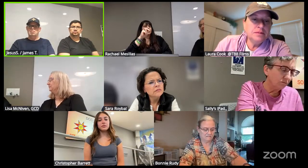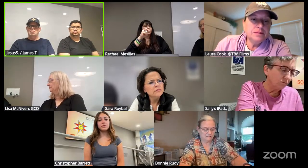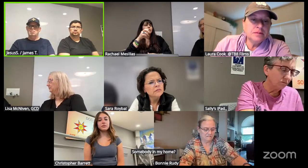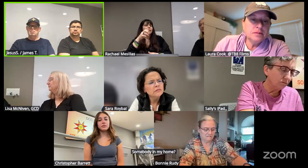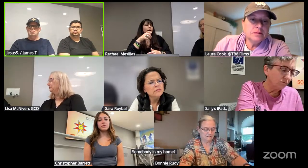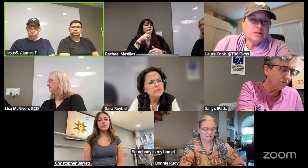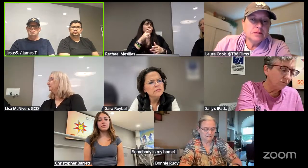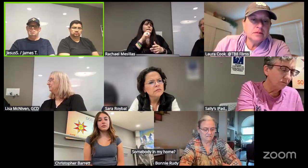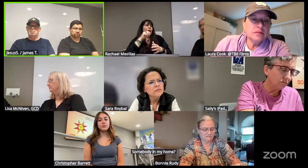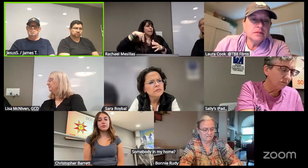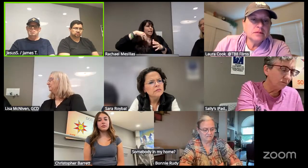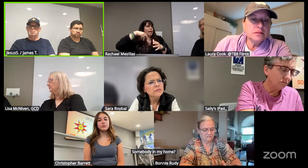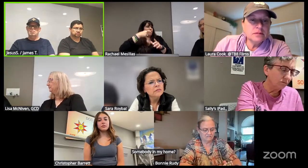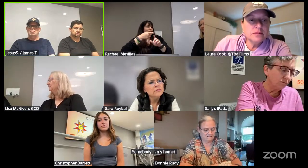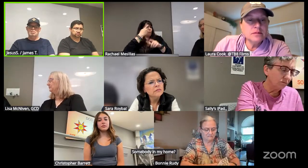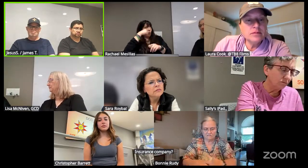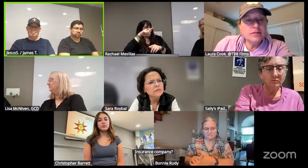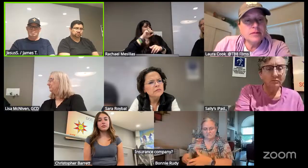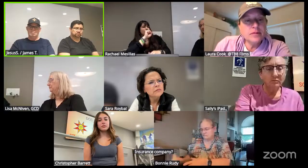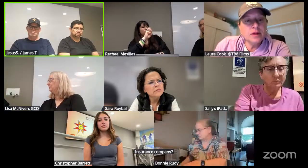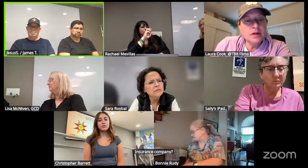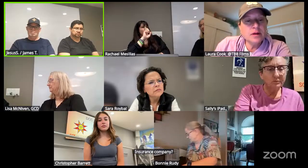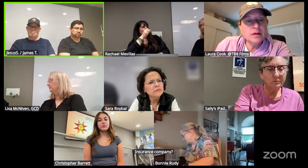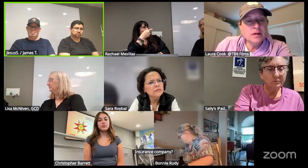Impressions Company.